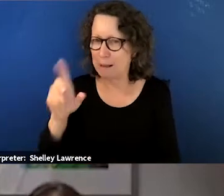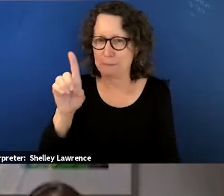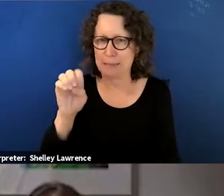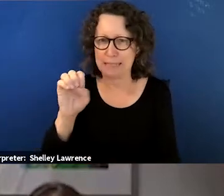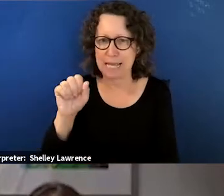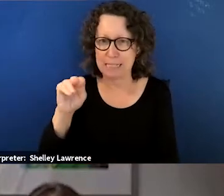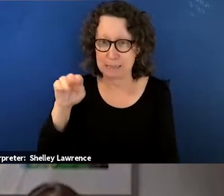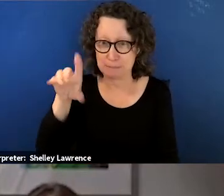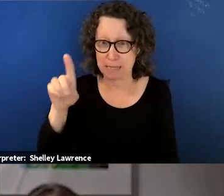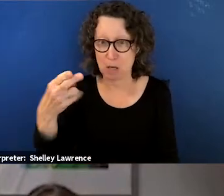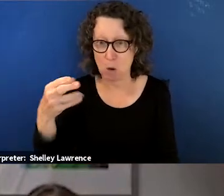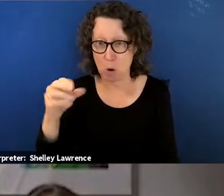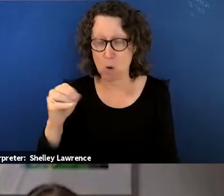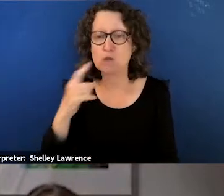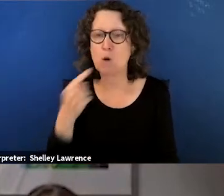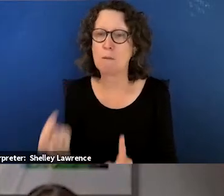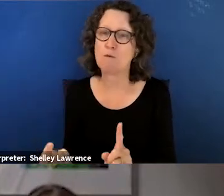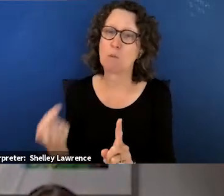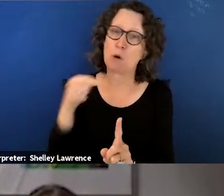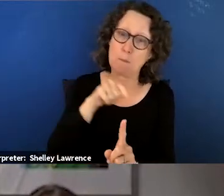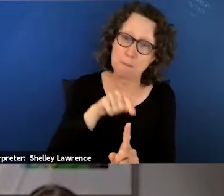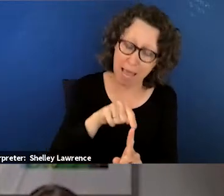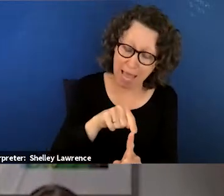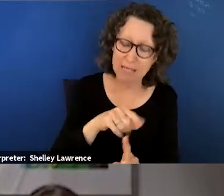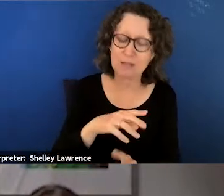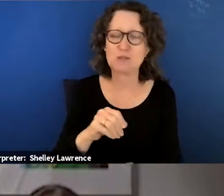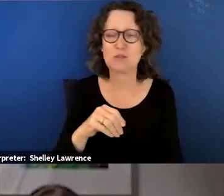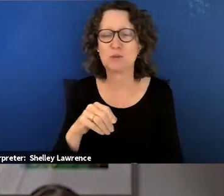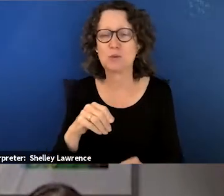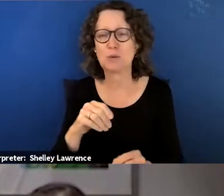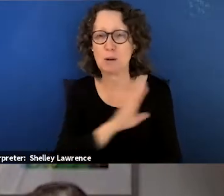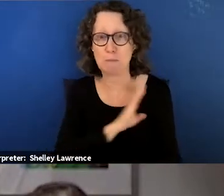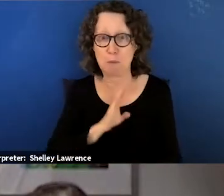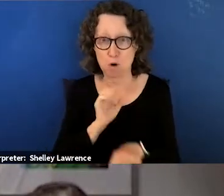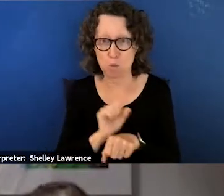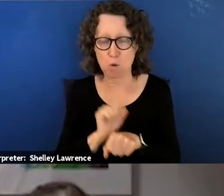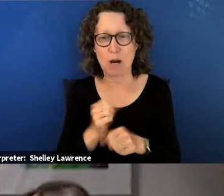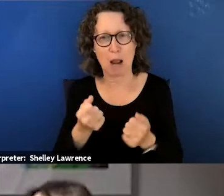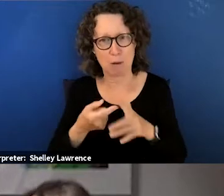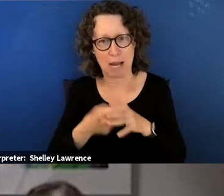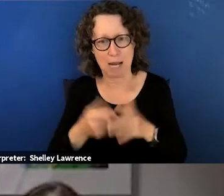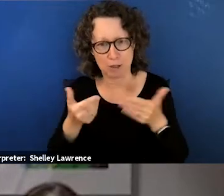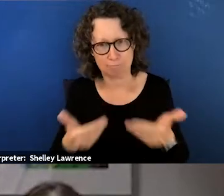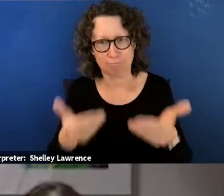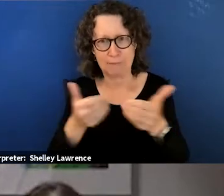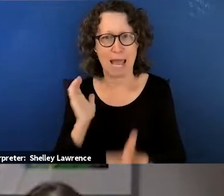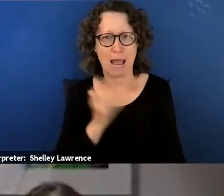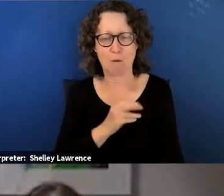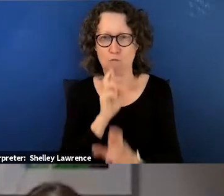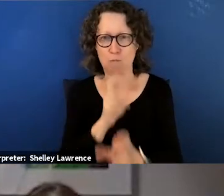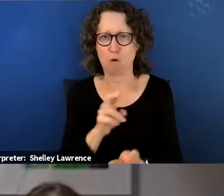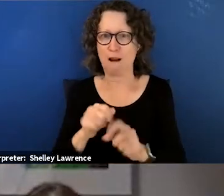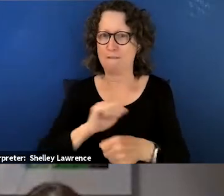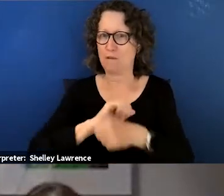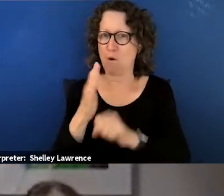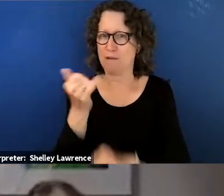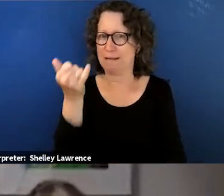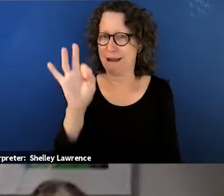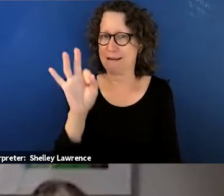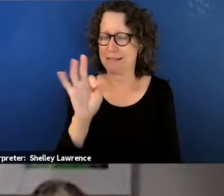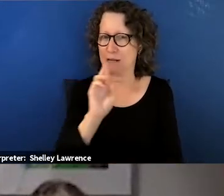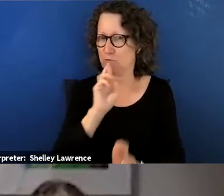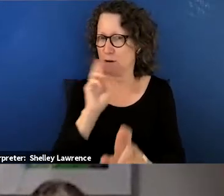go back to board comments and correspondence, I'd like to move right into our report, the COVID-19